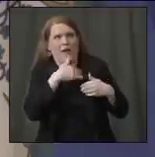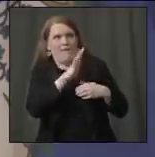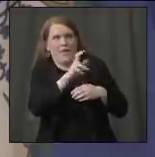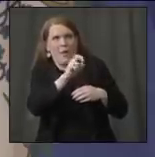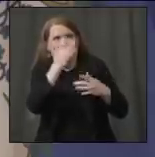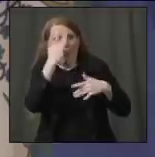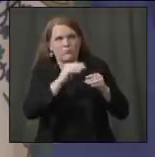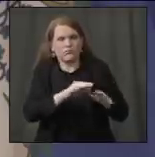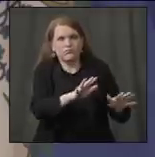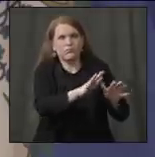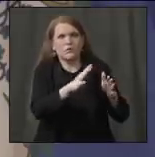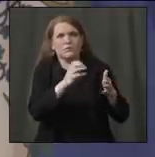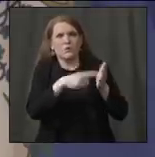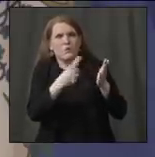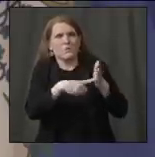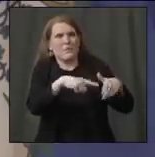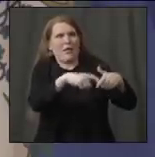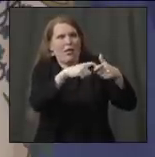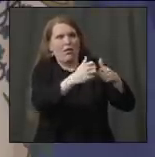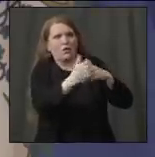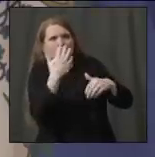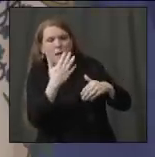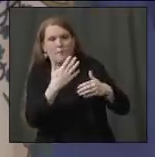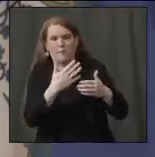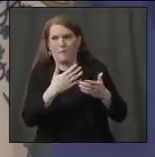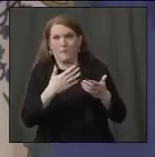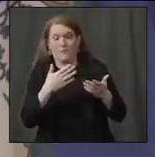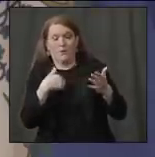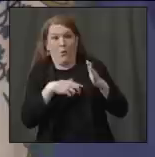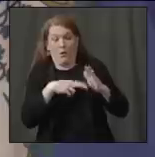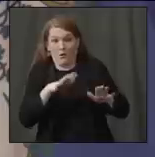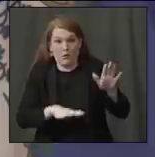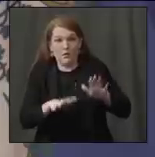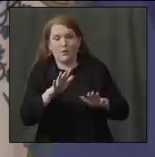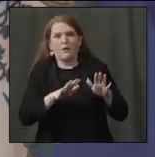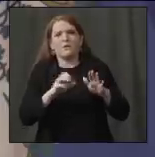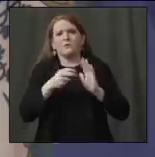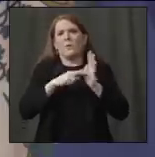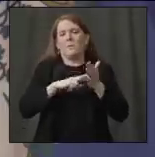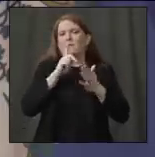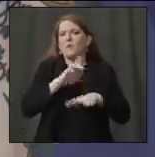of antibiotics, these are things in our supply chain that we'd like to get control over